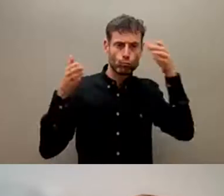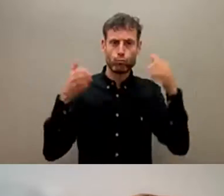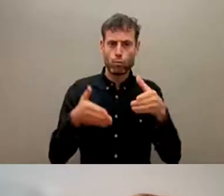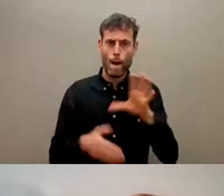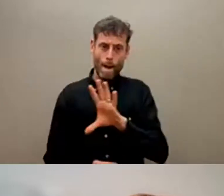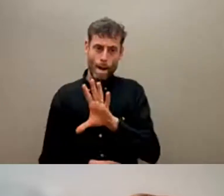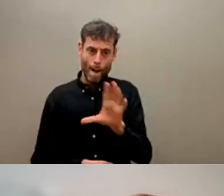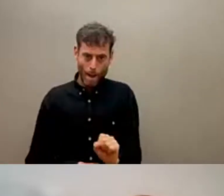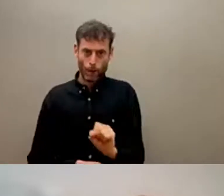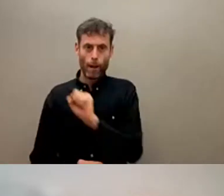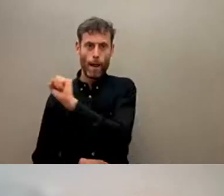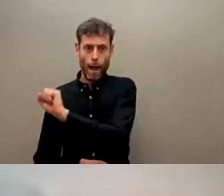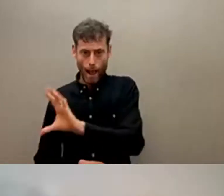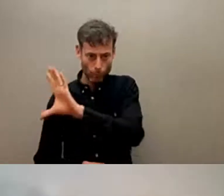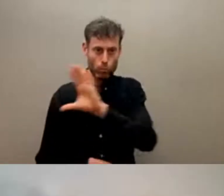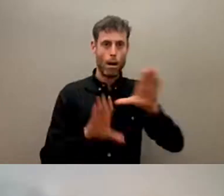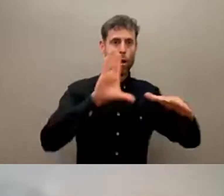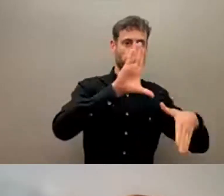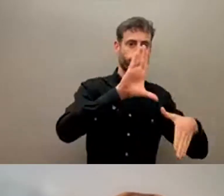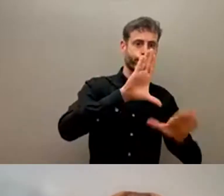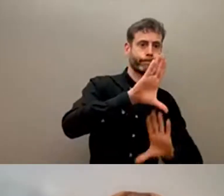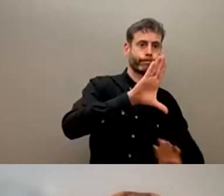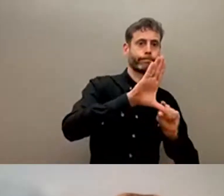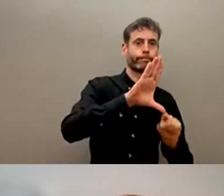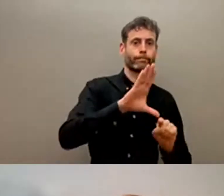There's a lot more, but probably that will suffice.